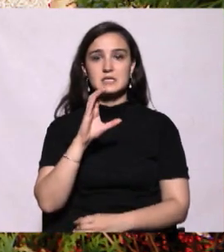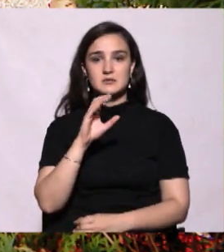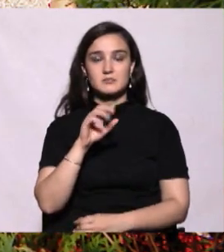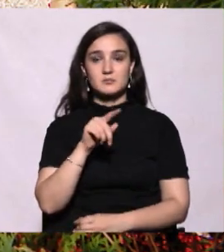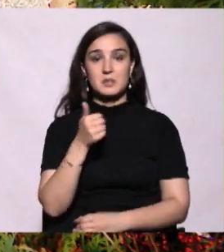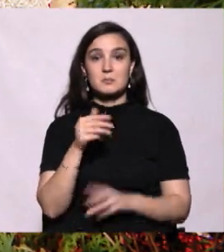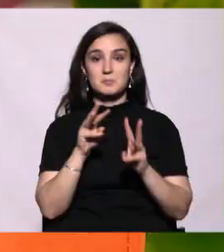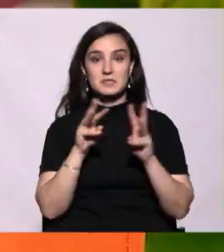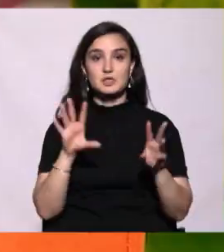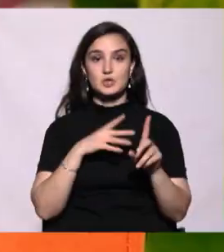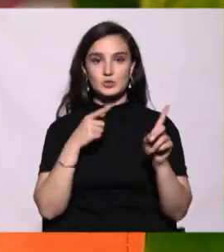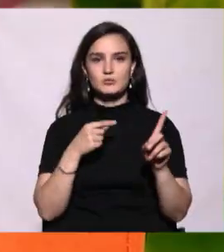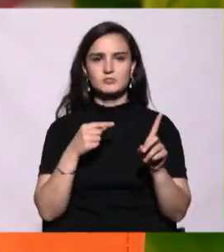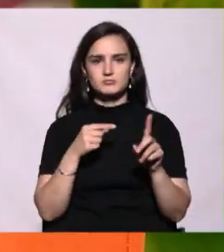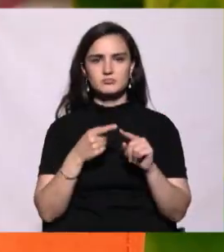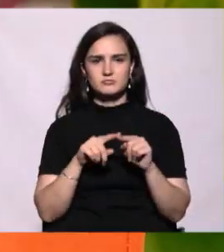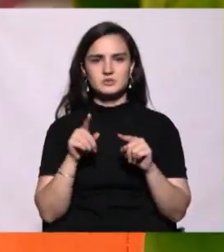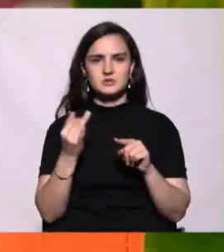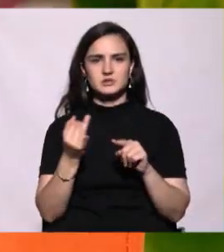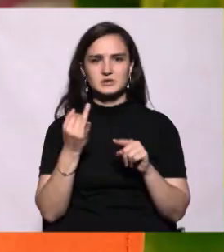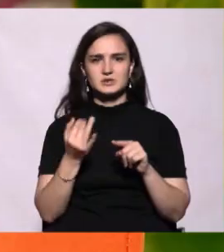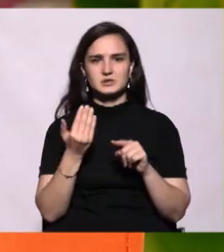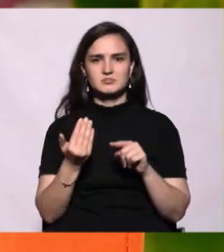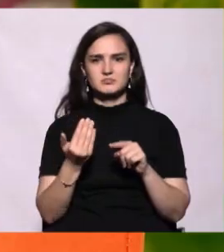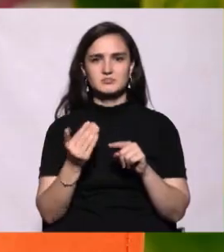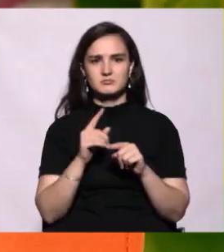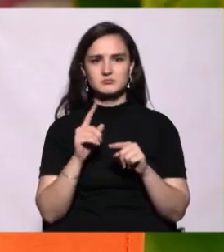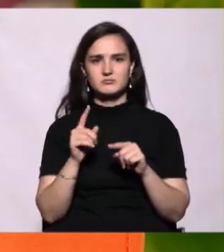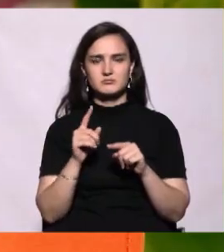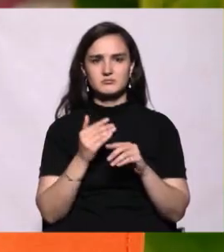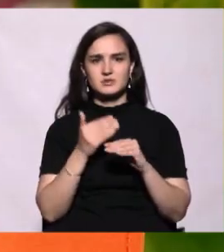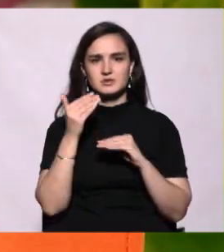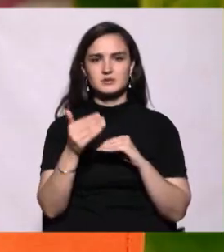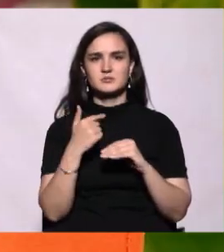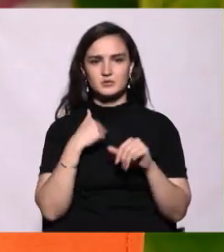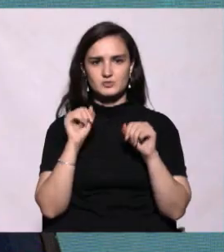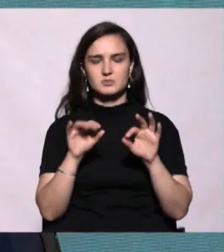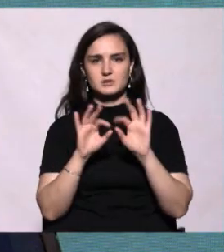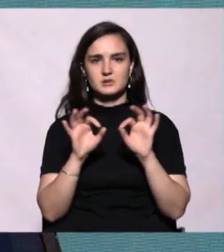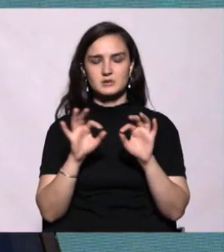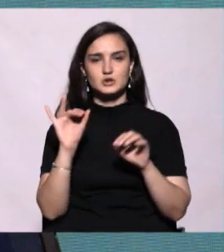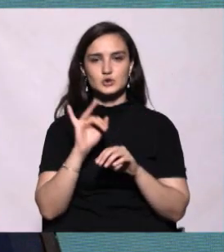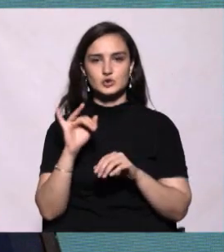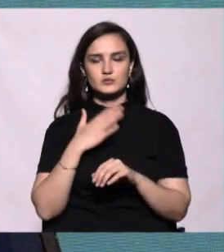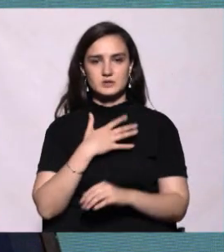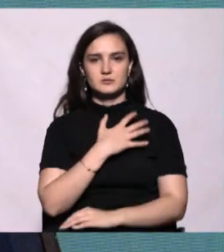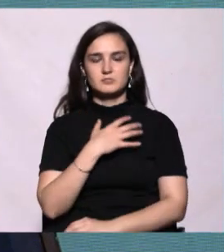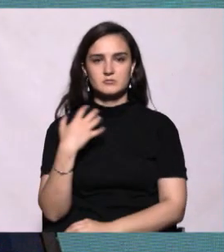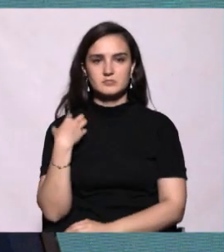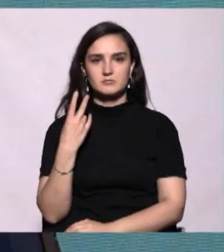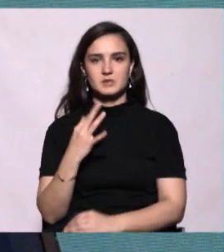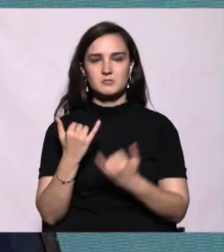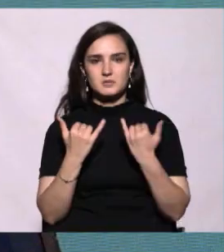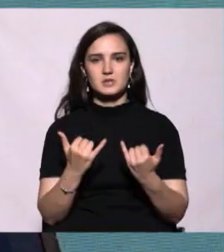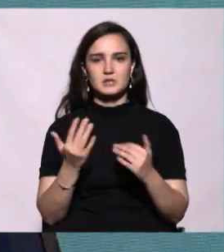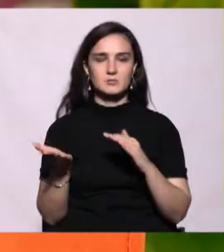not the same thing. Oh, okay. That's interesting. But later, I might tell you some stories about our kings. But for